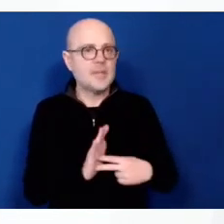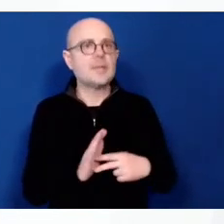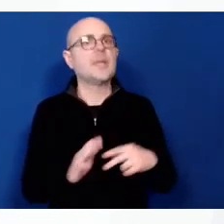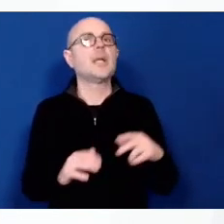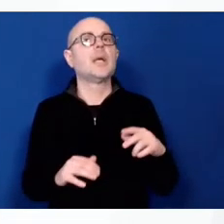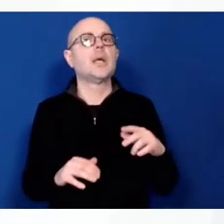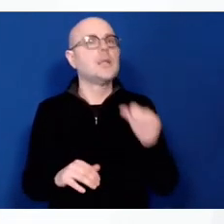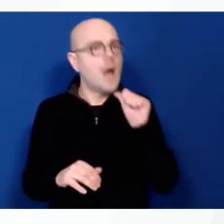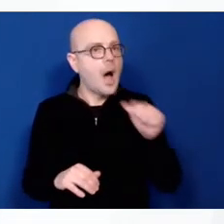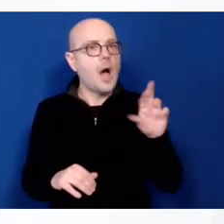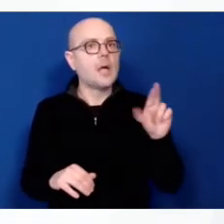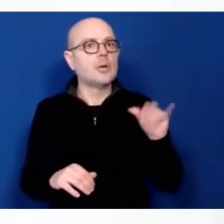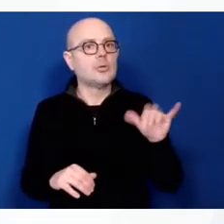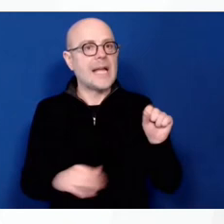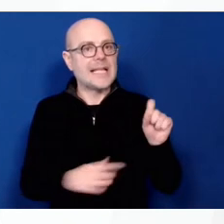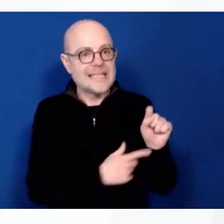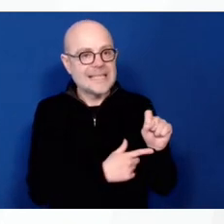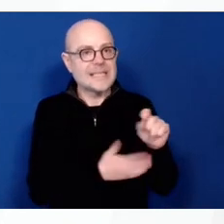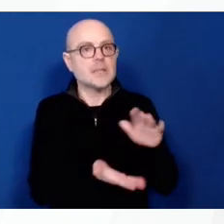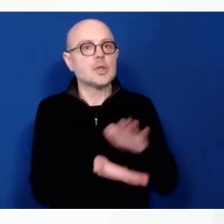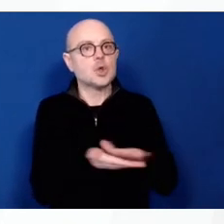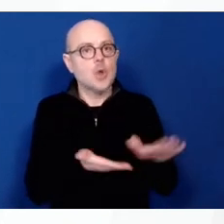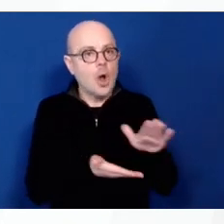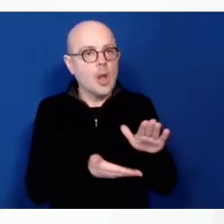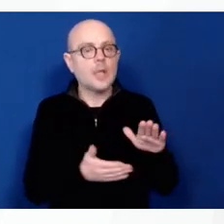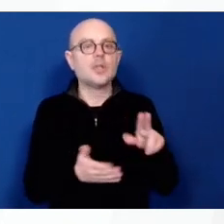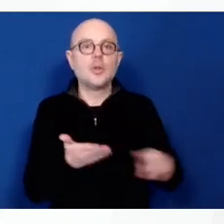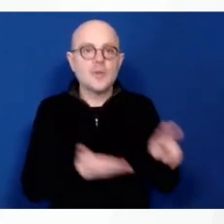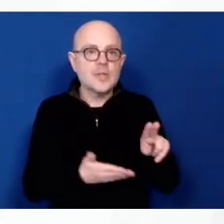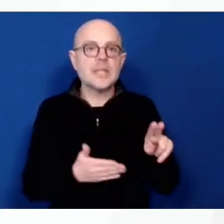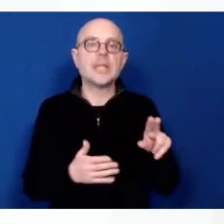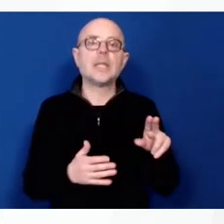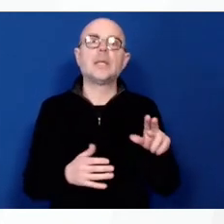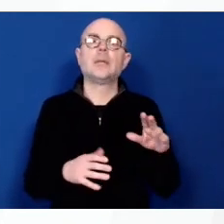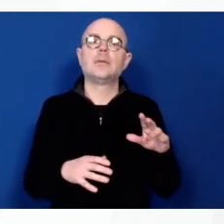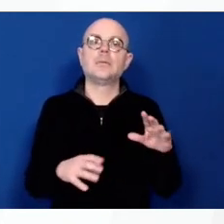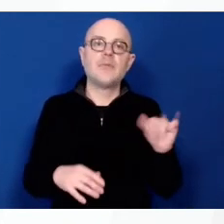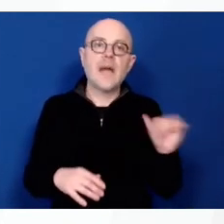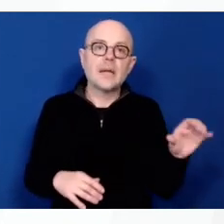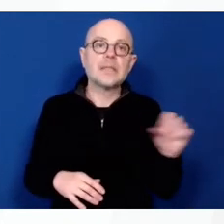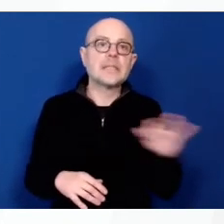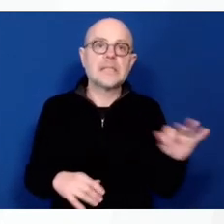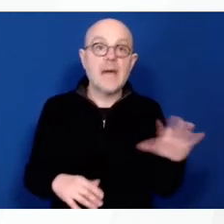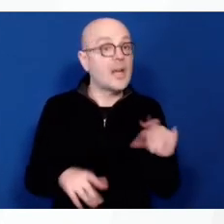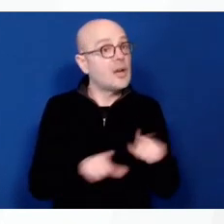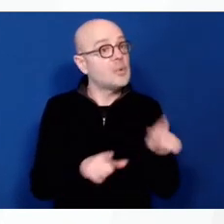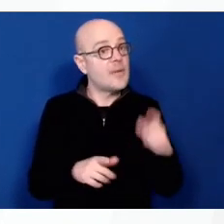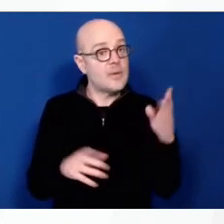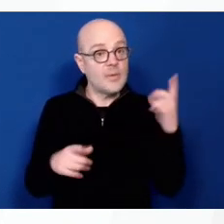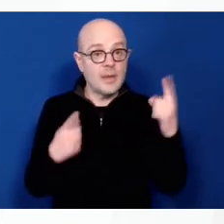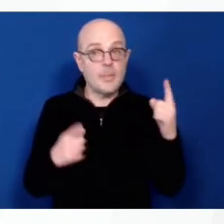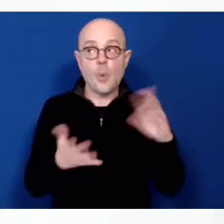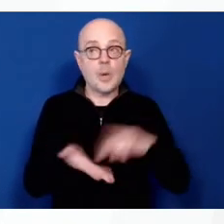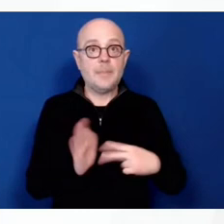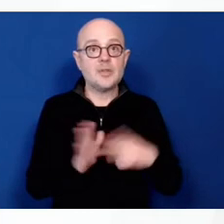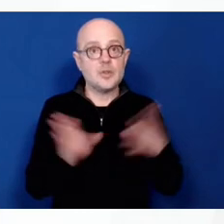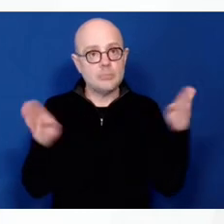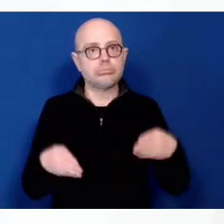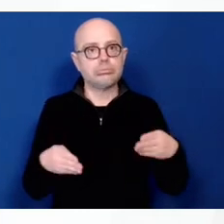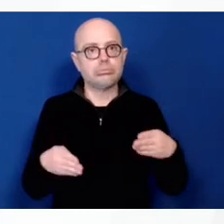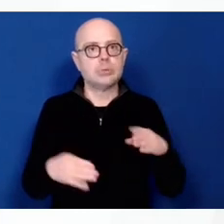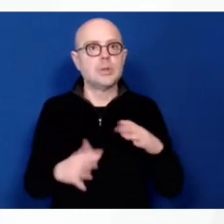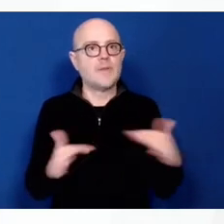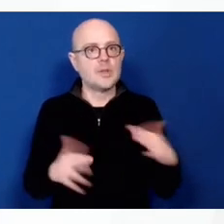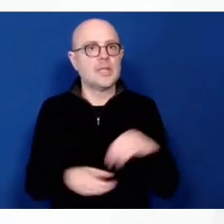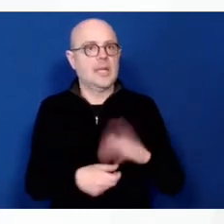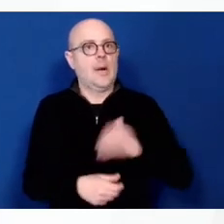and university, and what it means to truly center equity in our work. As was stated in the Association of